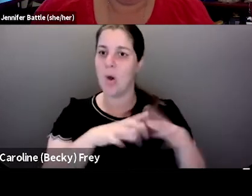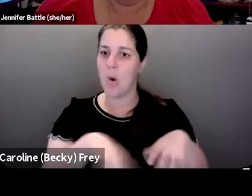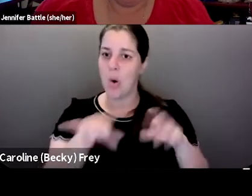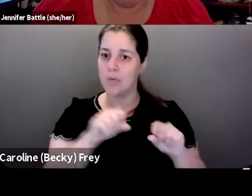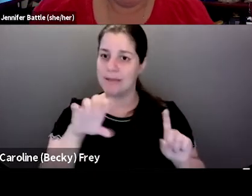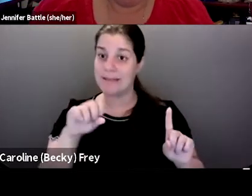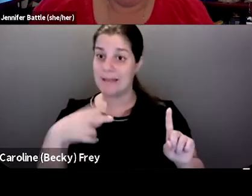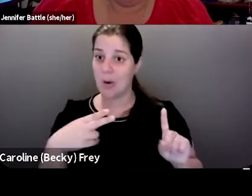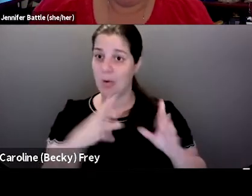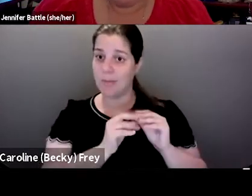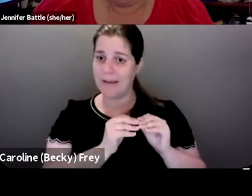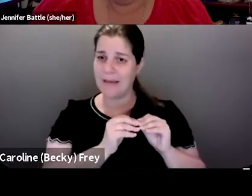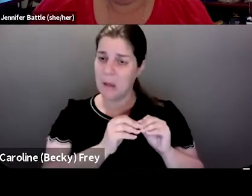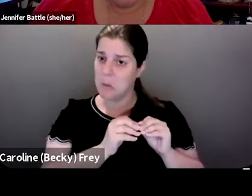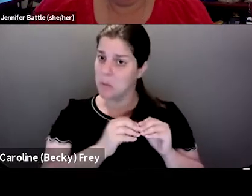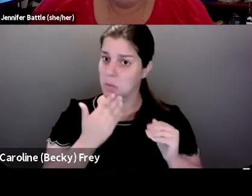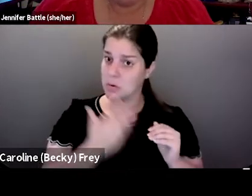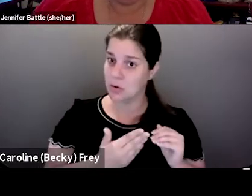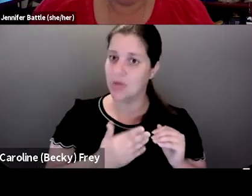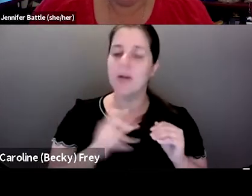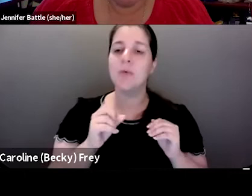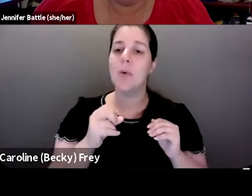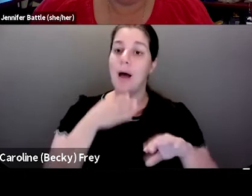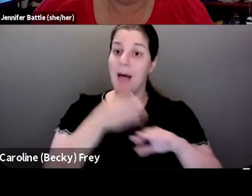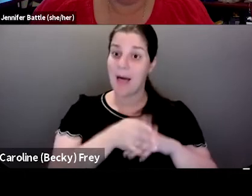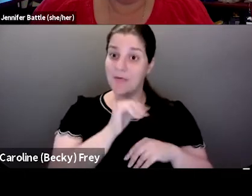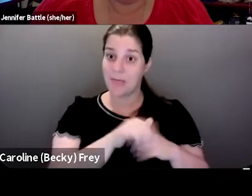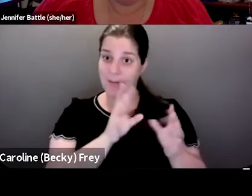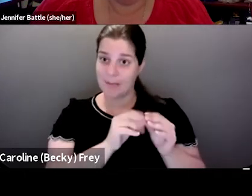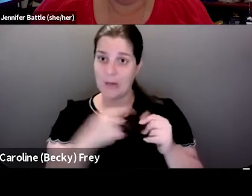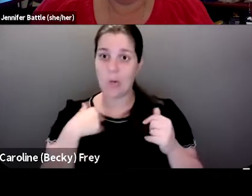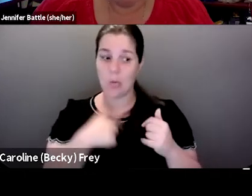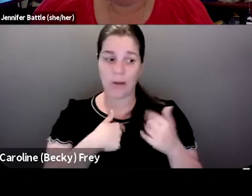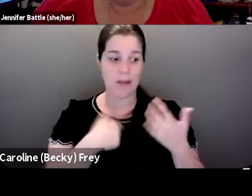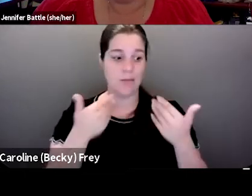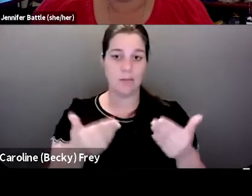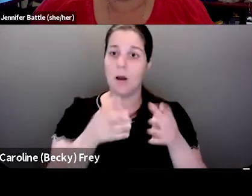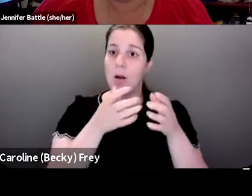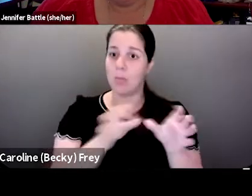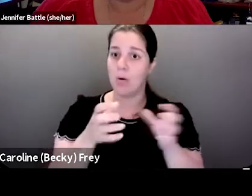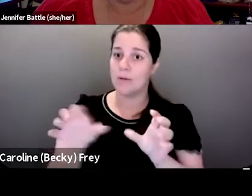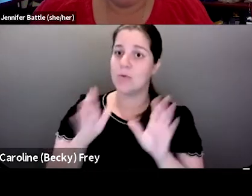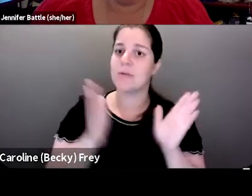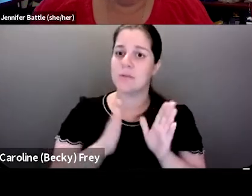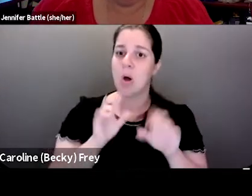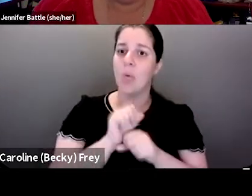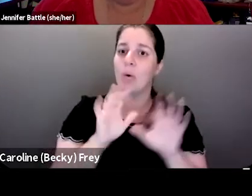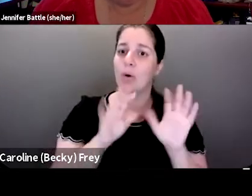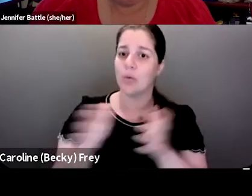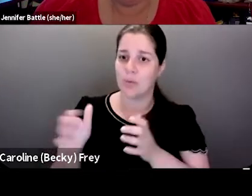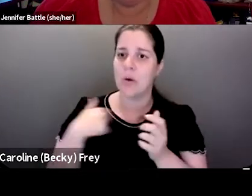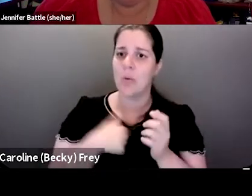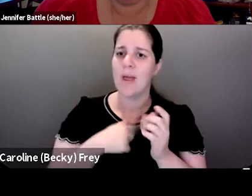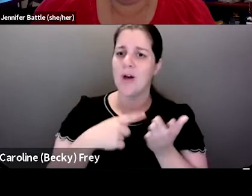well received. And then after that meeting, we broke up into small work groups and talked about